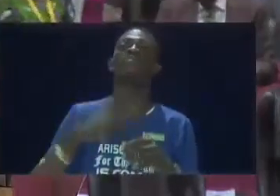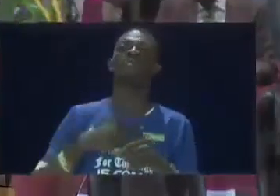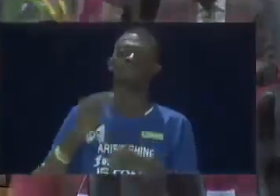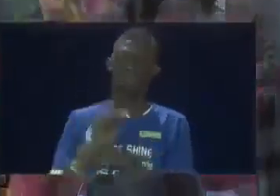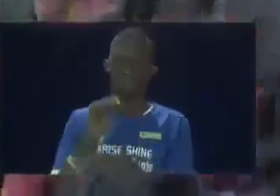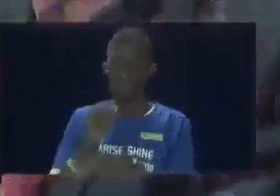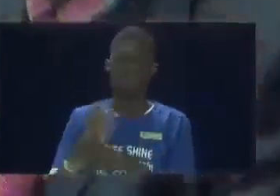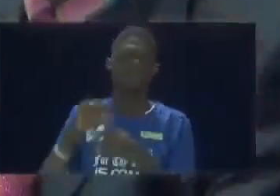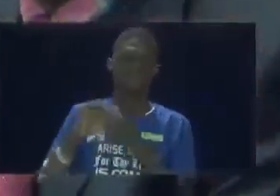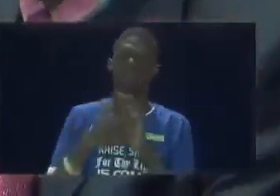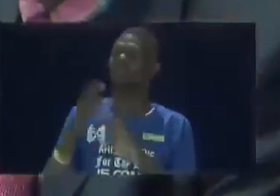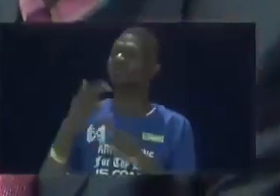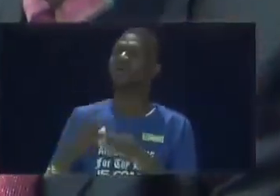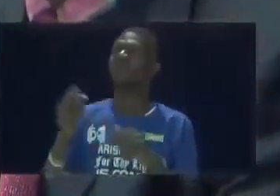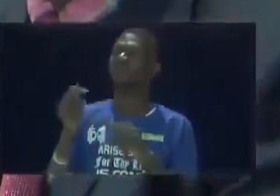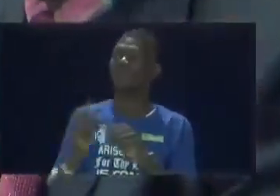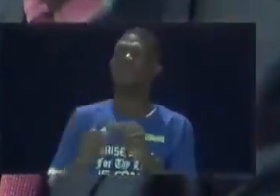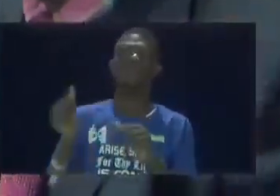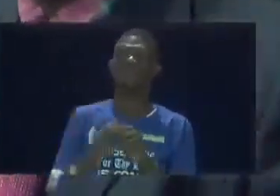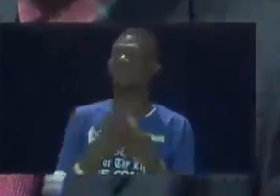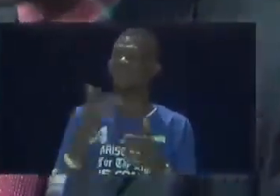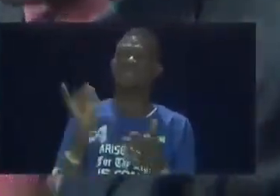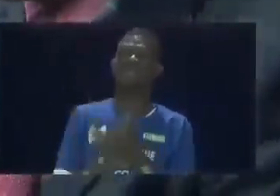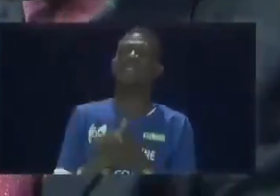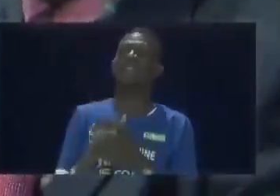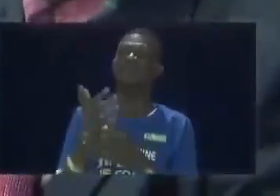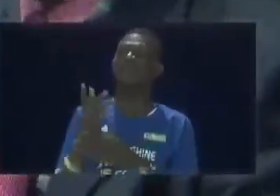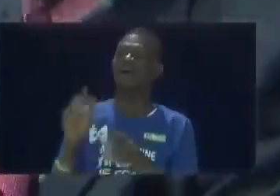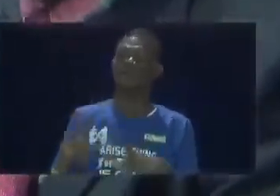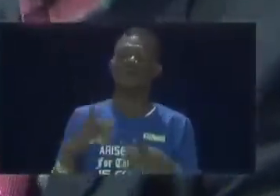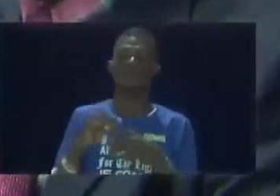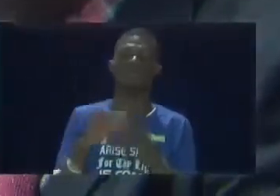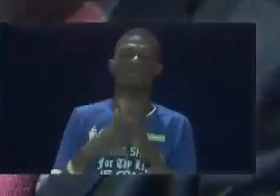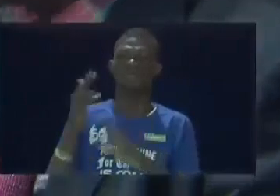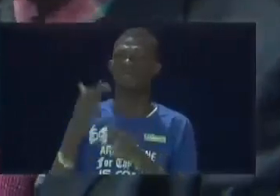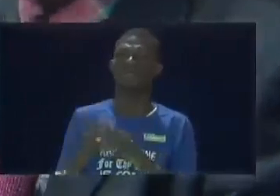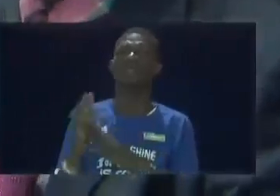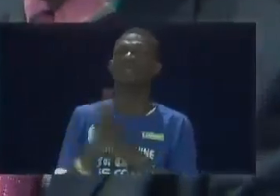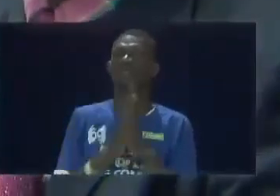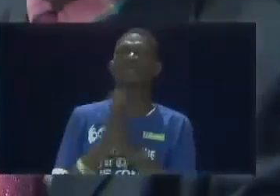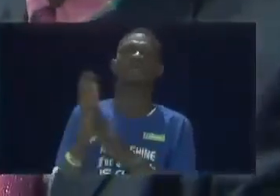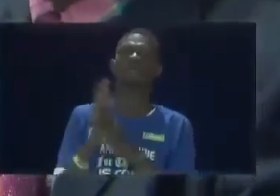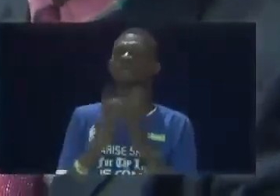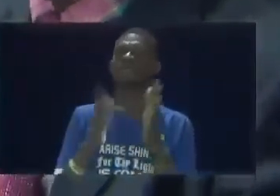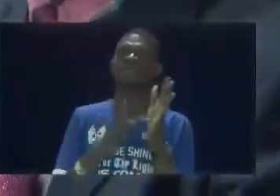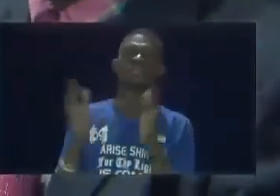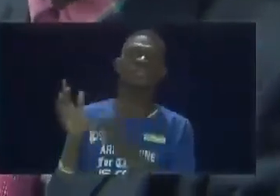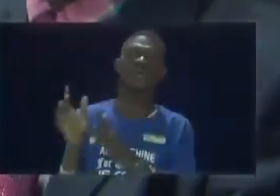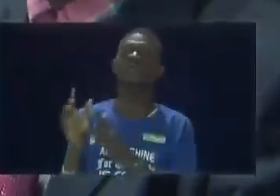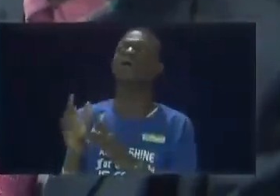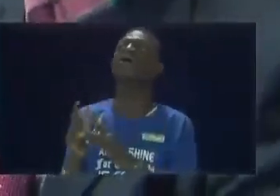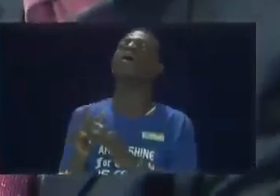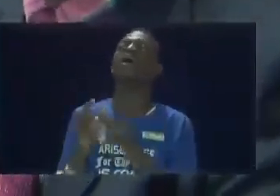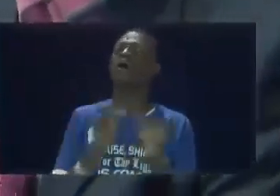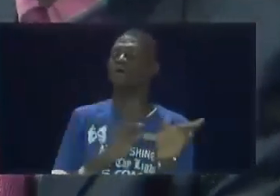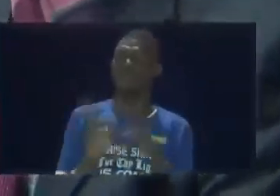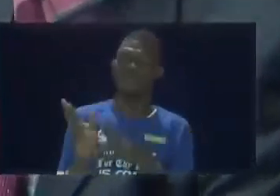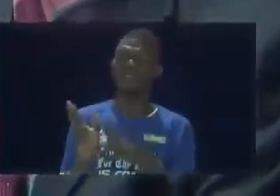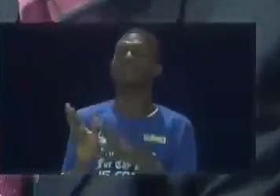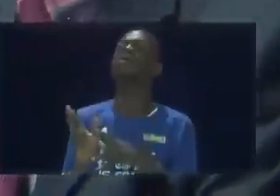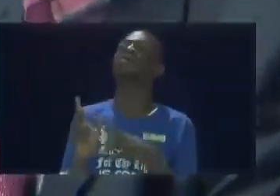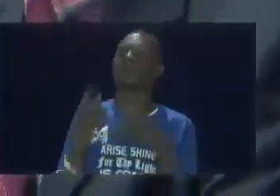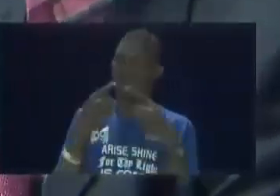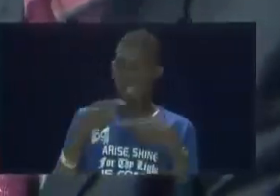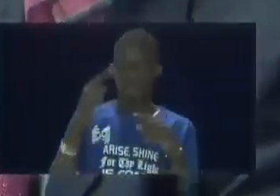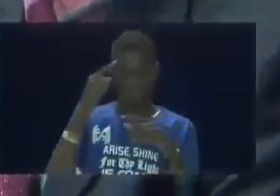ministry, upon everything I lay my hands upon, because Jesus already procured them